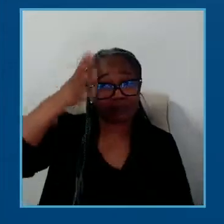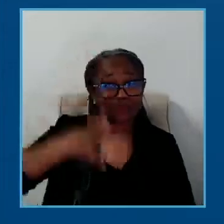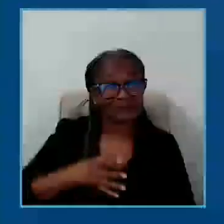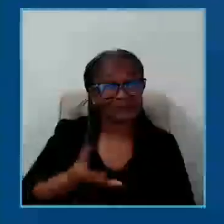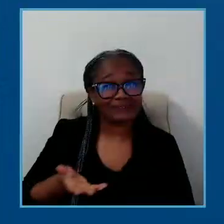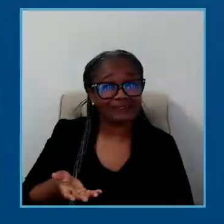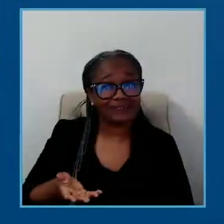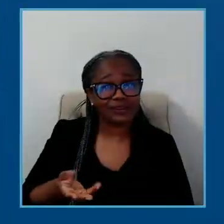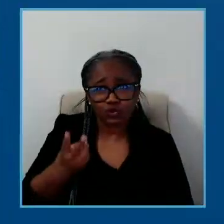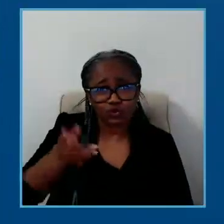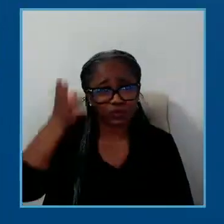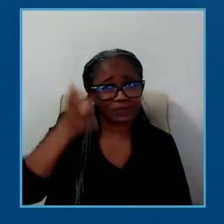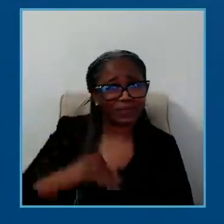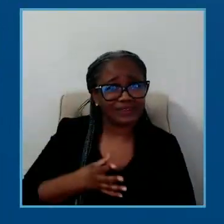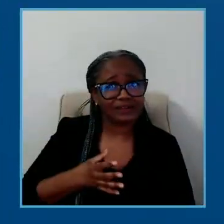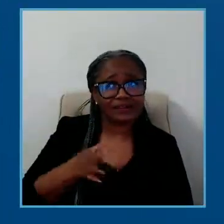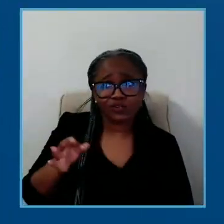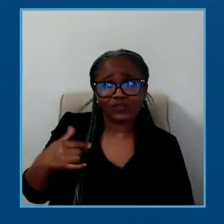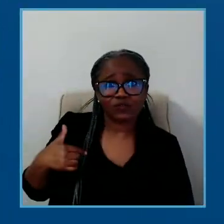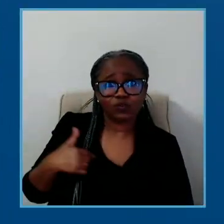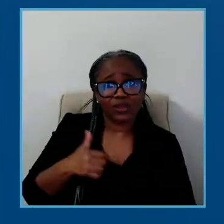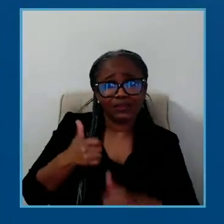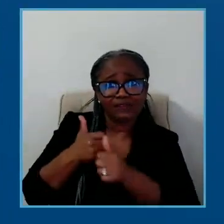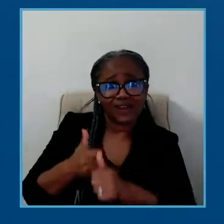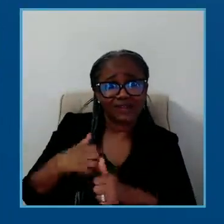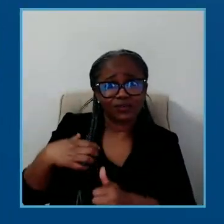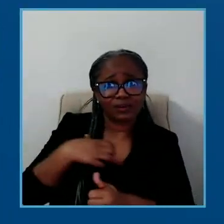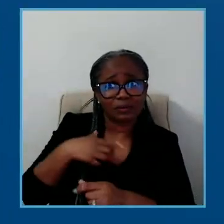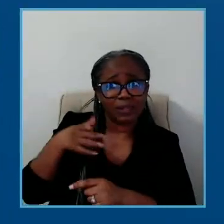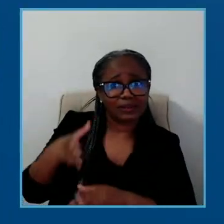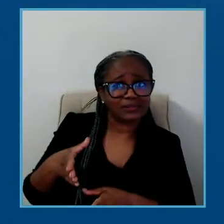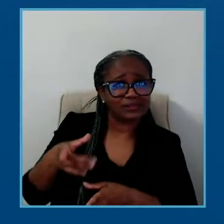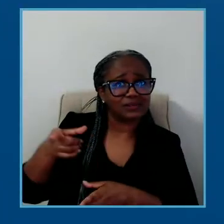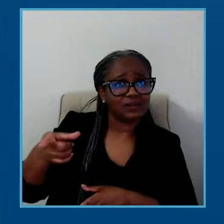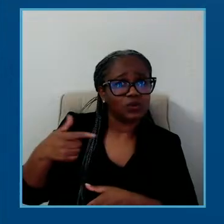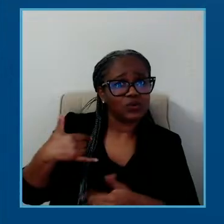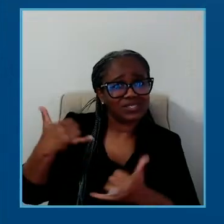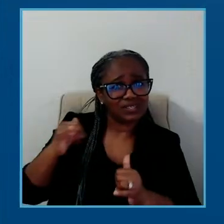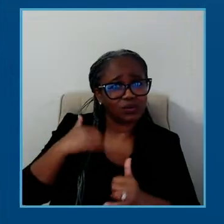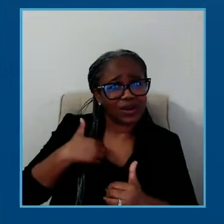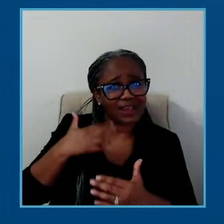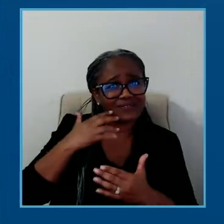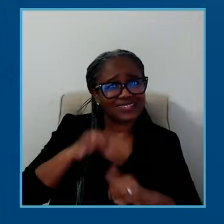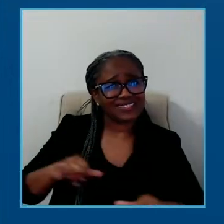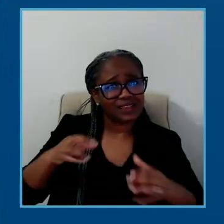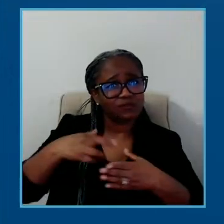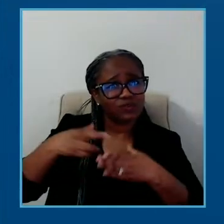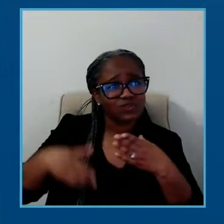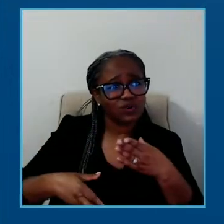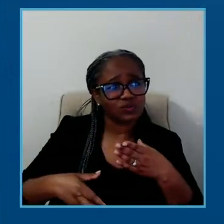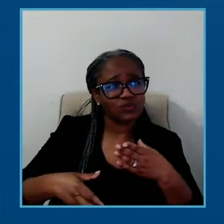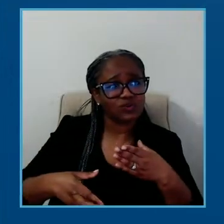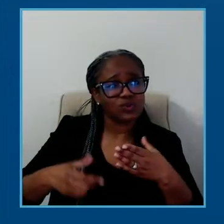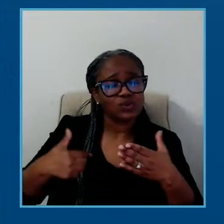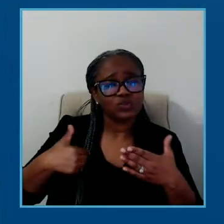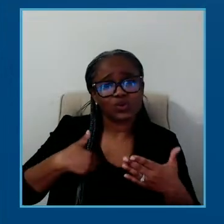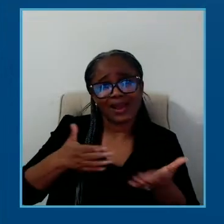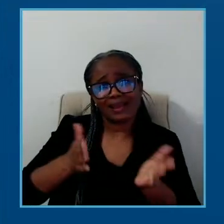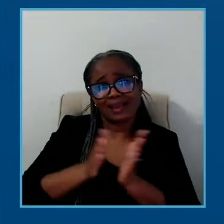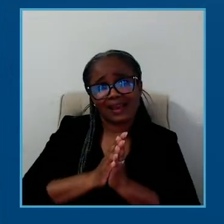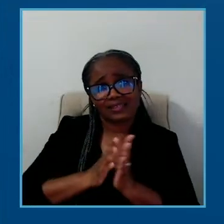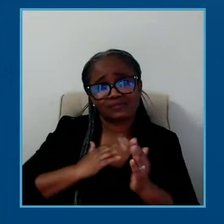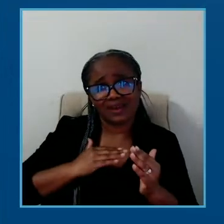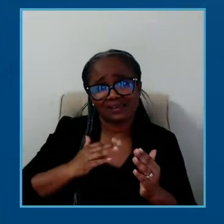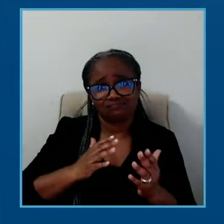to uphold it, we would end up with the same exact result. So I ask my fellow committee members to please join me in supporting this